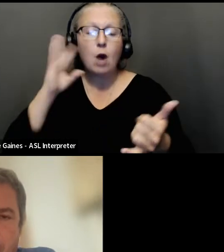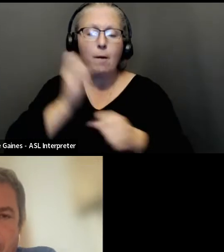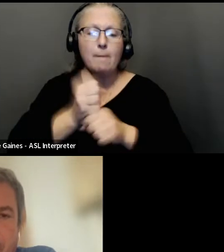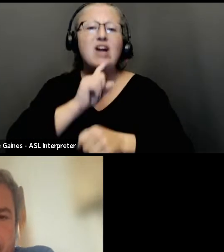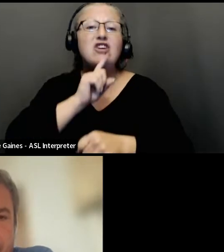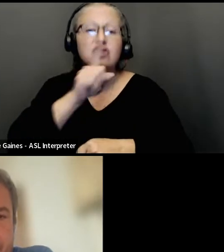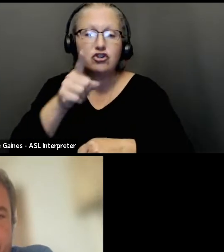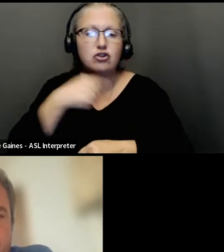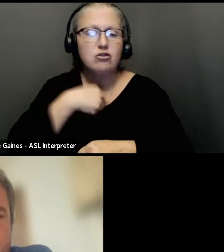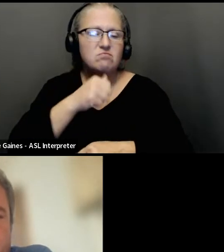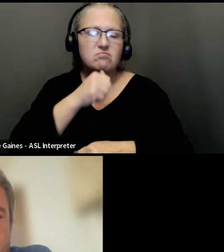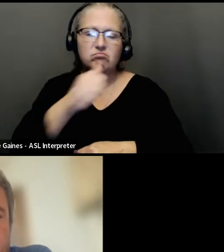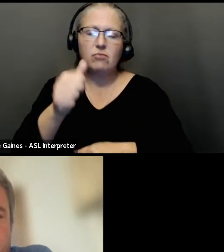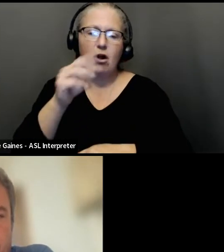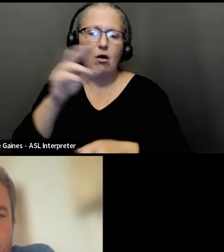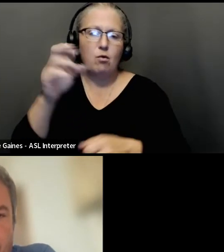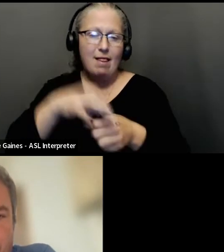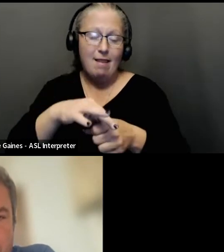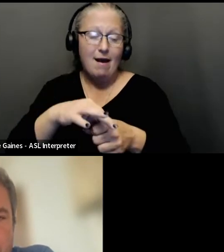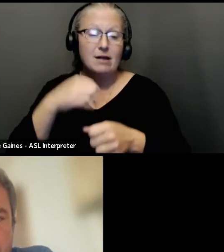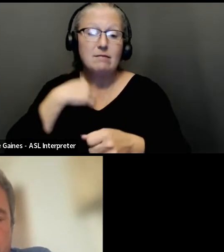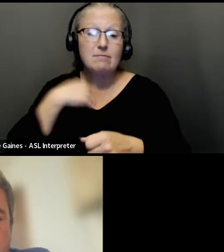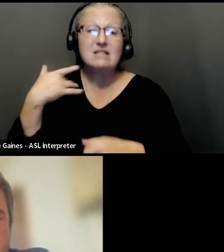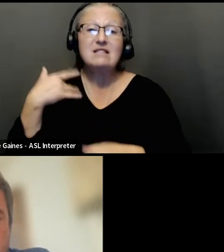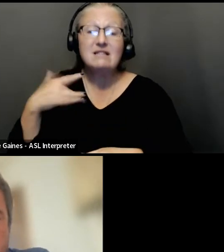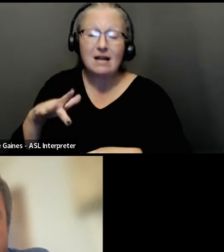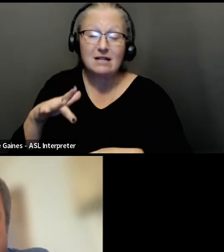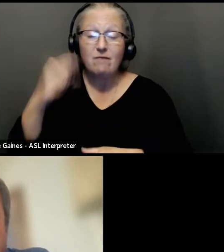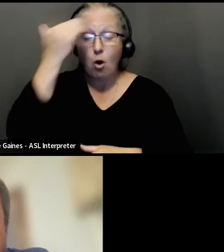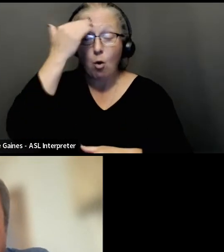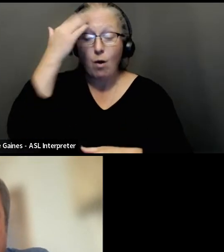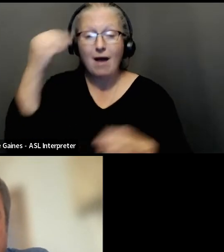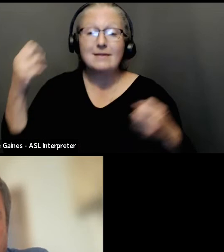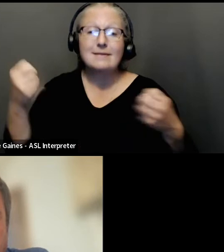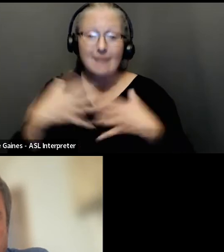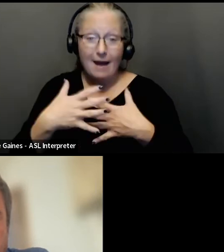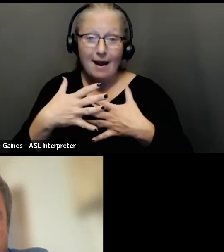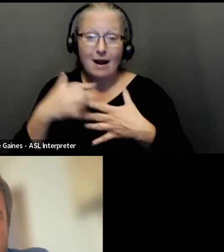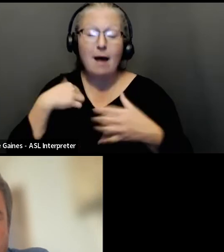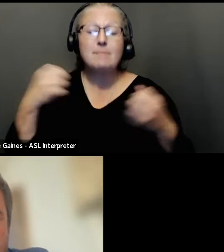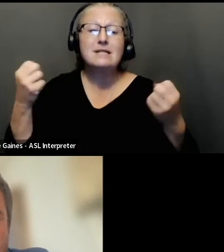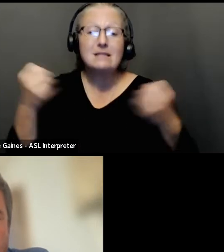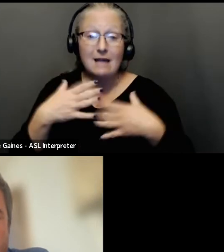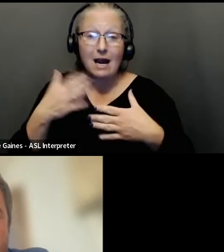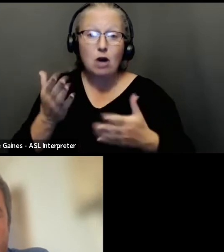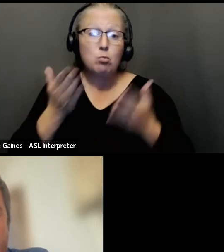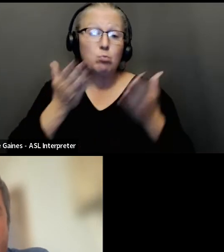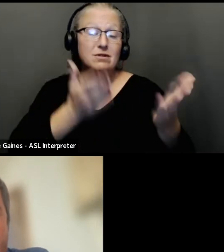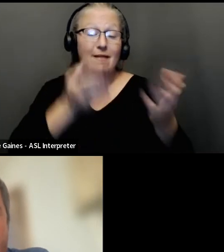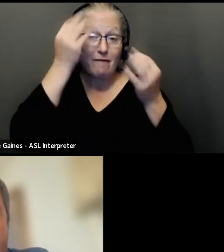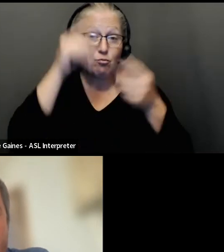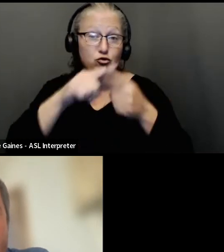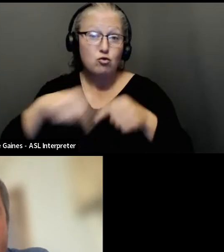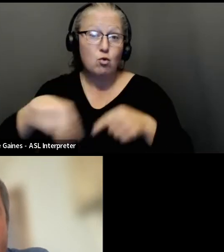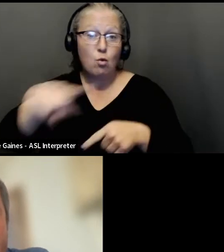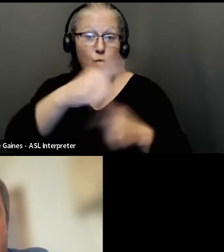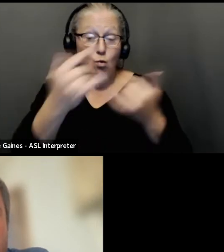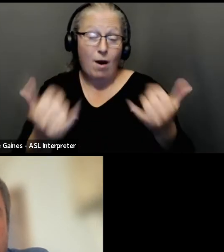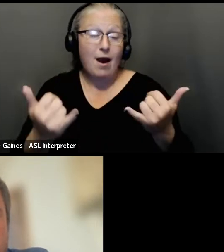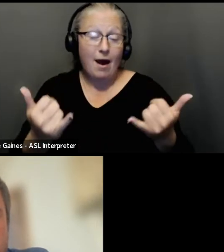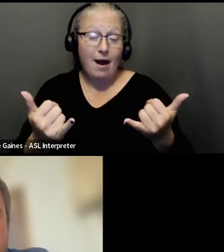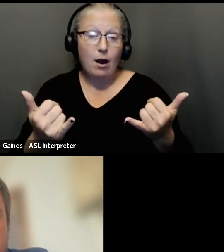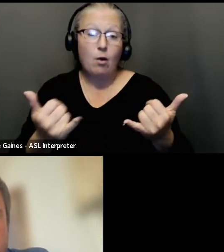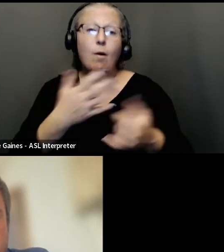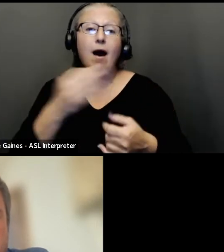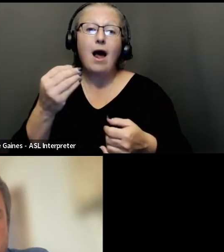my non-re-elect. I am sensitive, aware, and scared. I am scared to present this information to you right now.